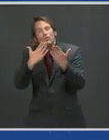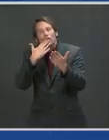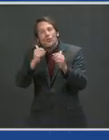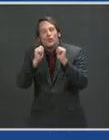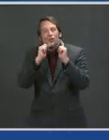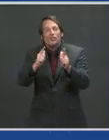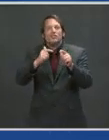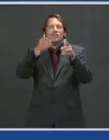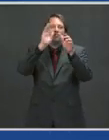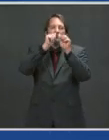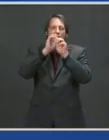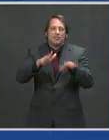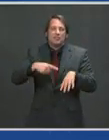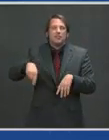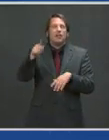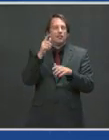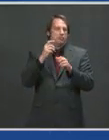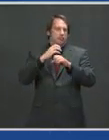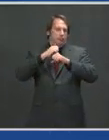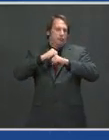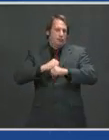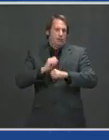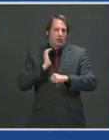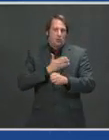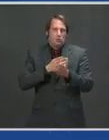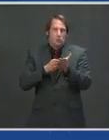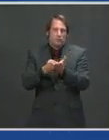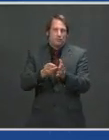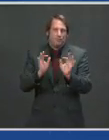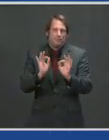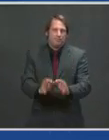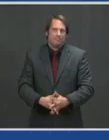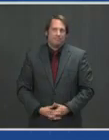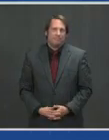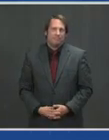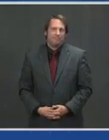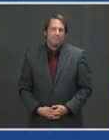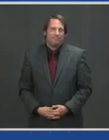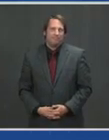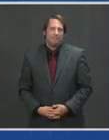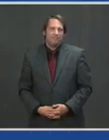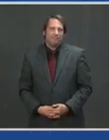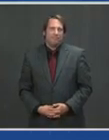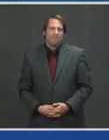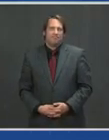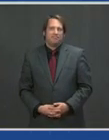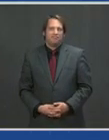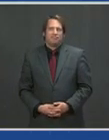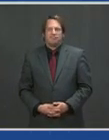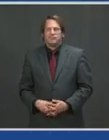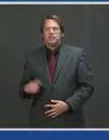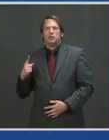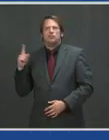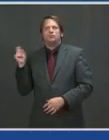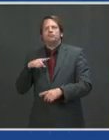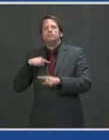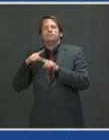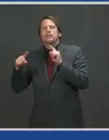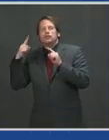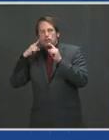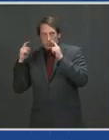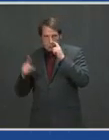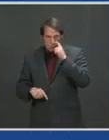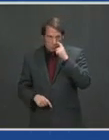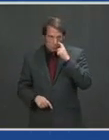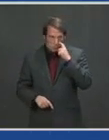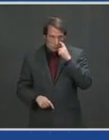protect our troops. Thank you. Mr. President, are you willing to go lower than the 28% corporate tax rate? I'm willing to listen to that. I'm